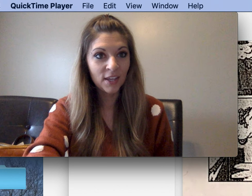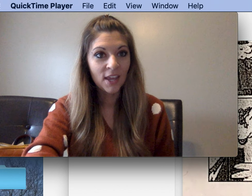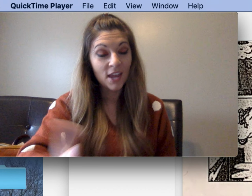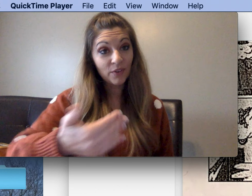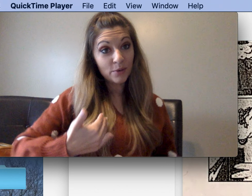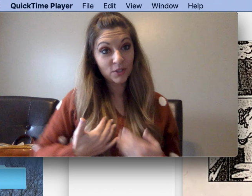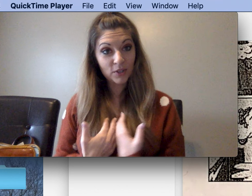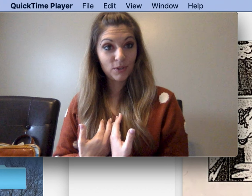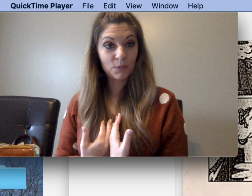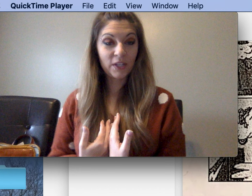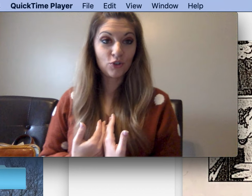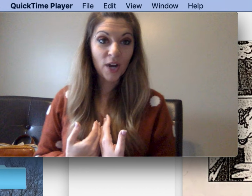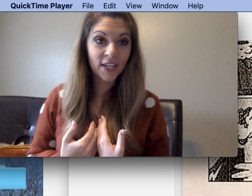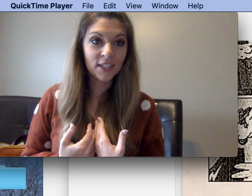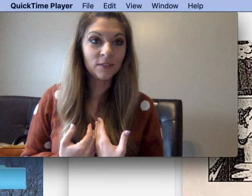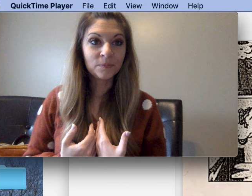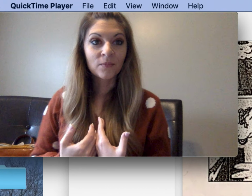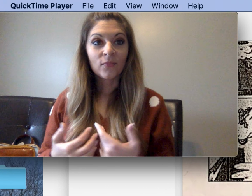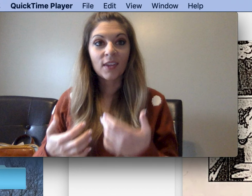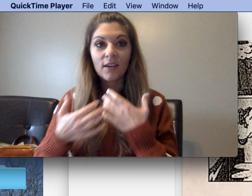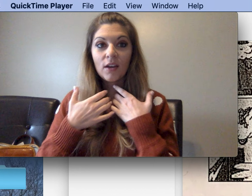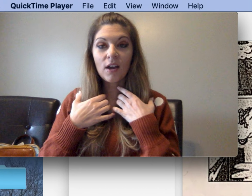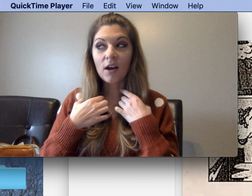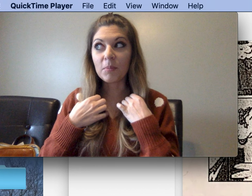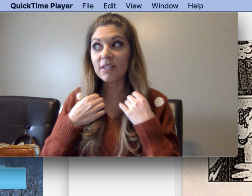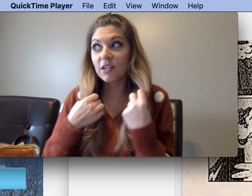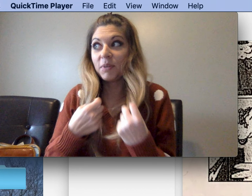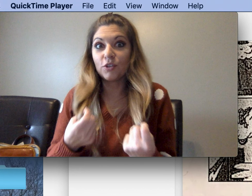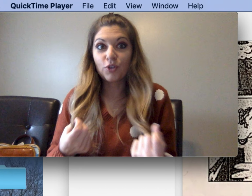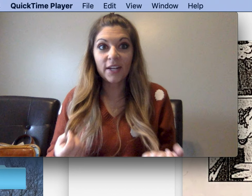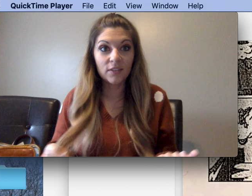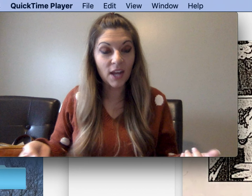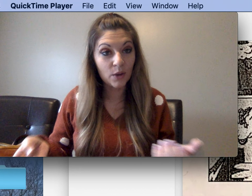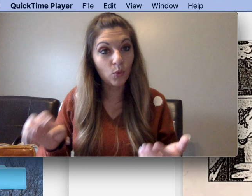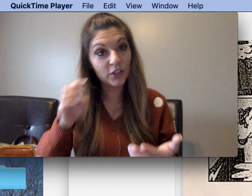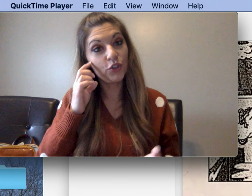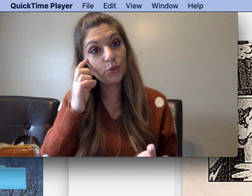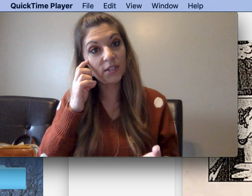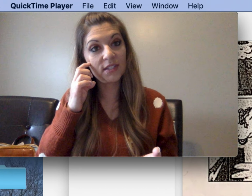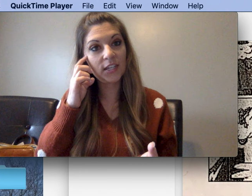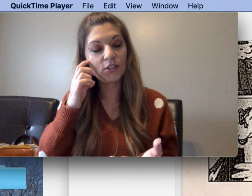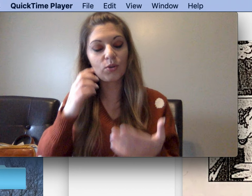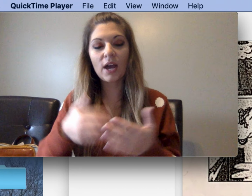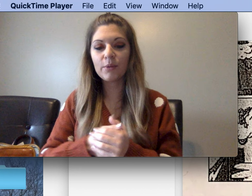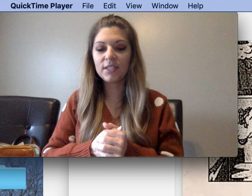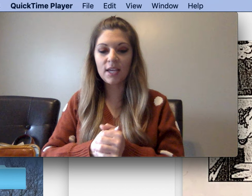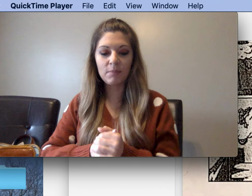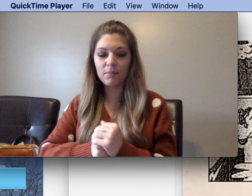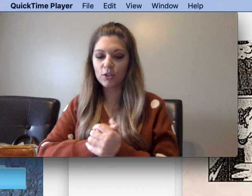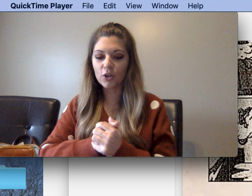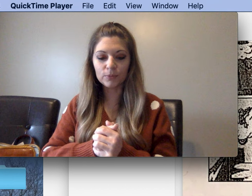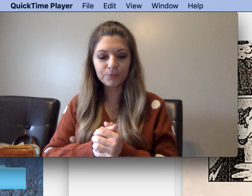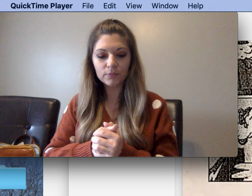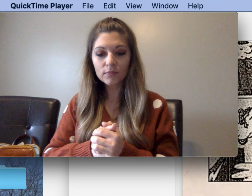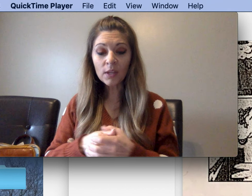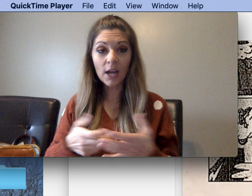dragon. And if I was going to explain a dragon, it's going to be the dragon that I want you to see. So I would say